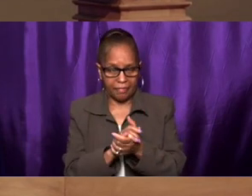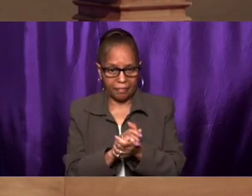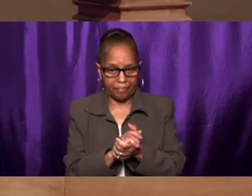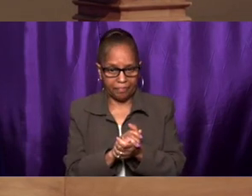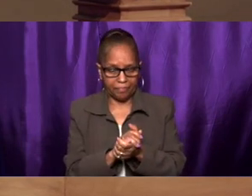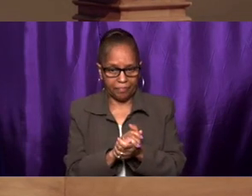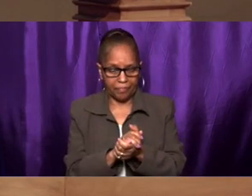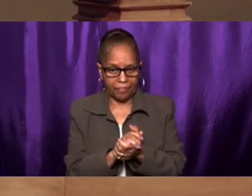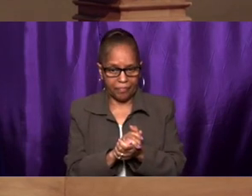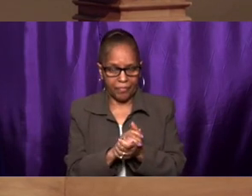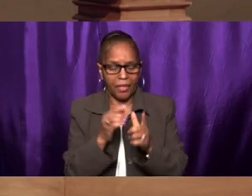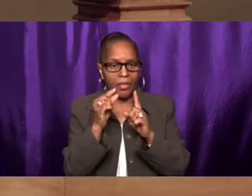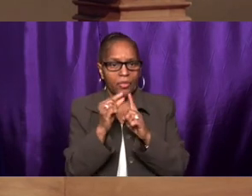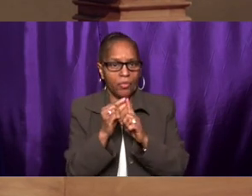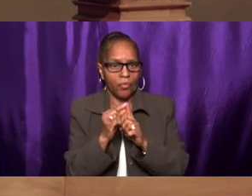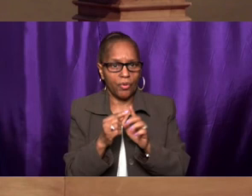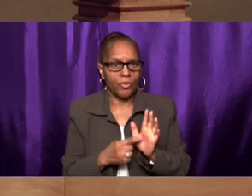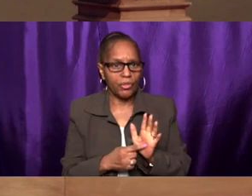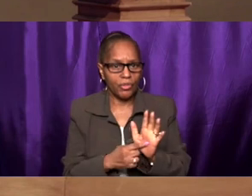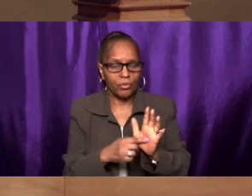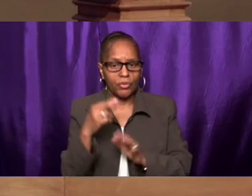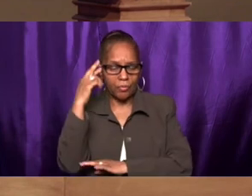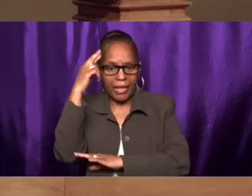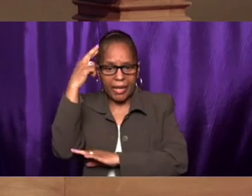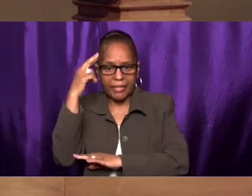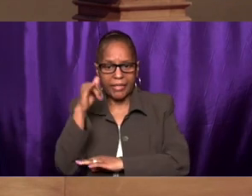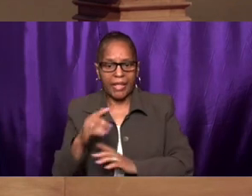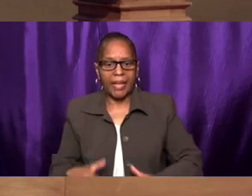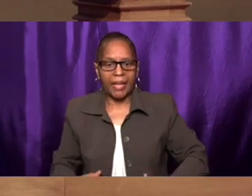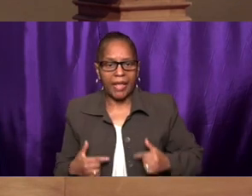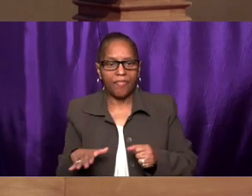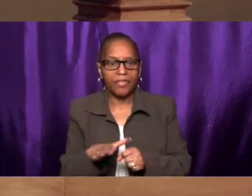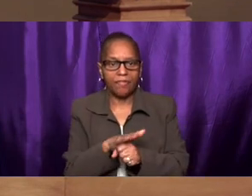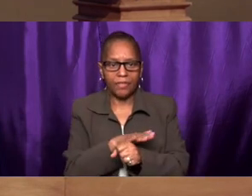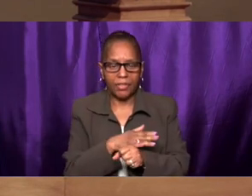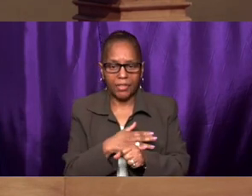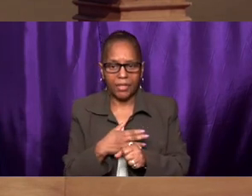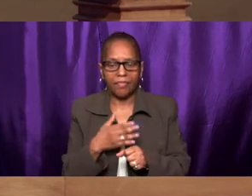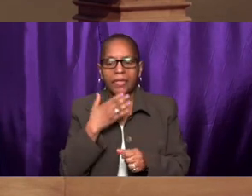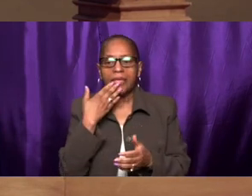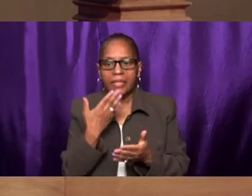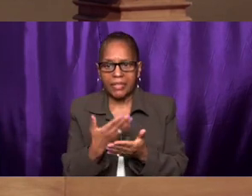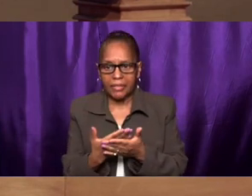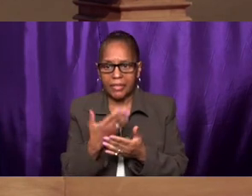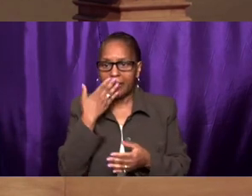The text highlights the reality that life is full of peaks and valleys.